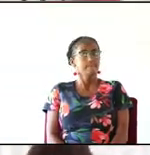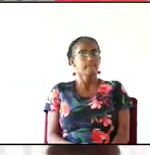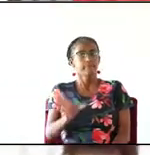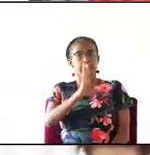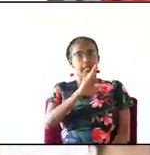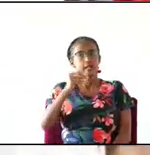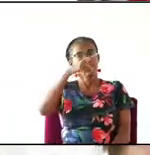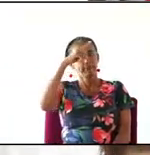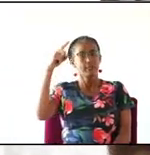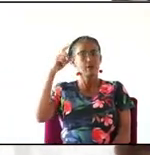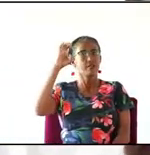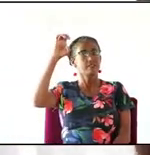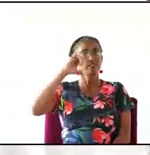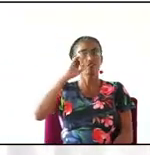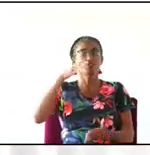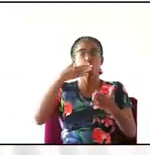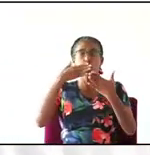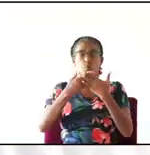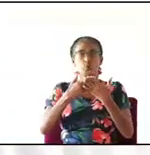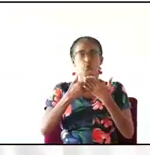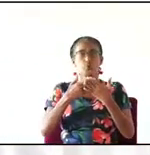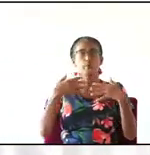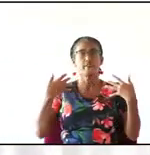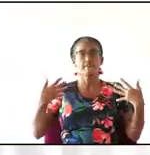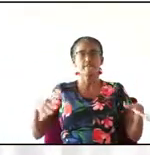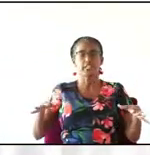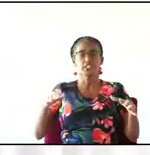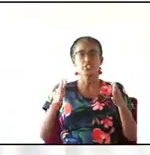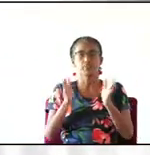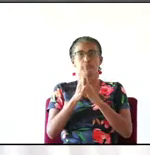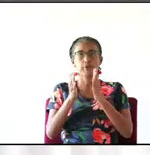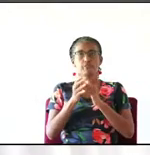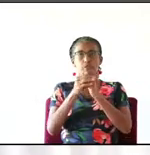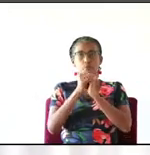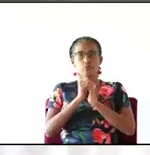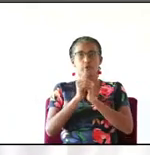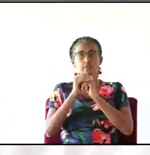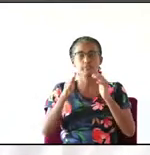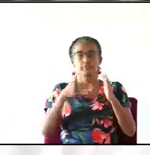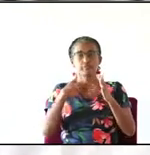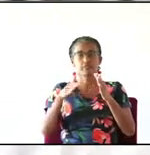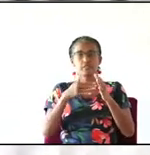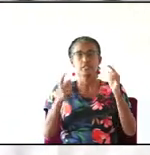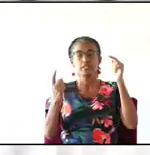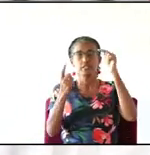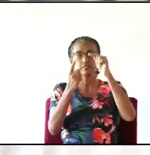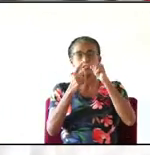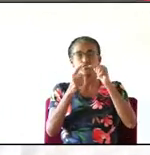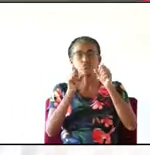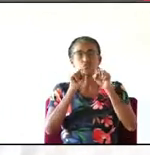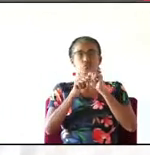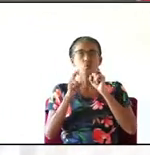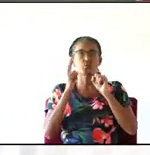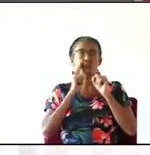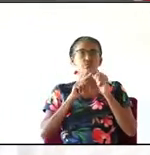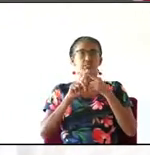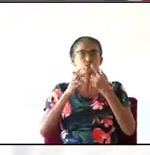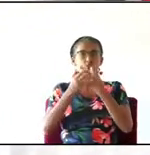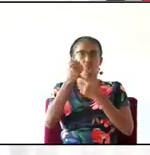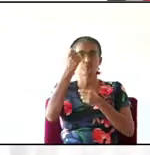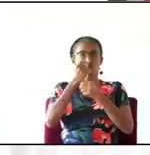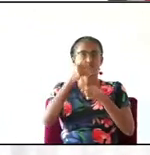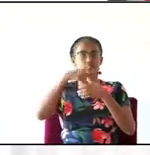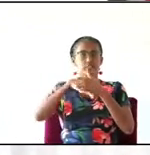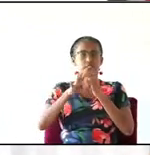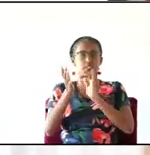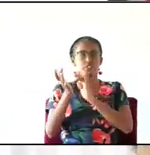And because he's good, we're going to finish the praise and worship segment with a hymn called "Tis So Sweet to Trust in Jesus." Would you